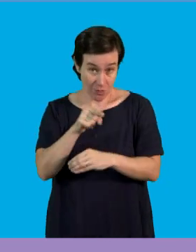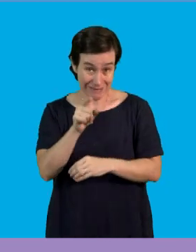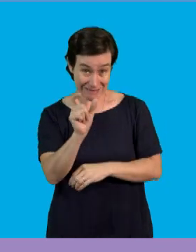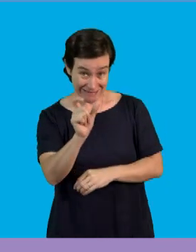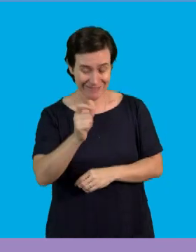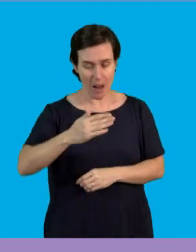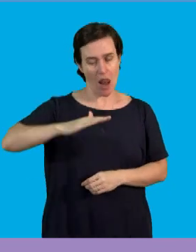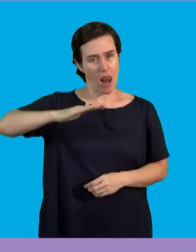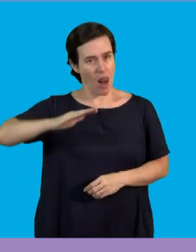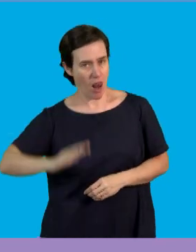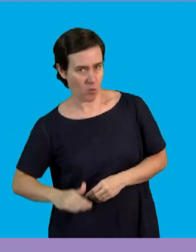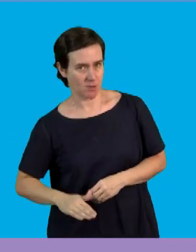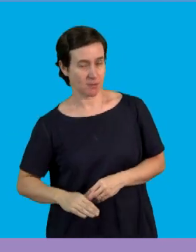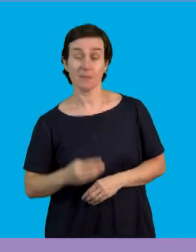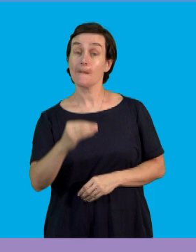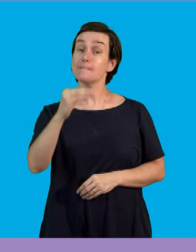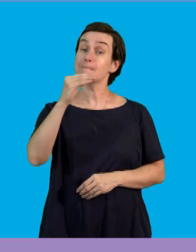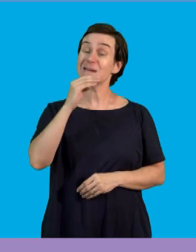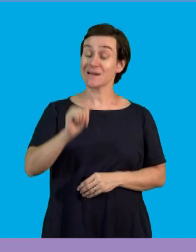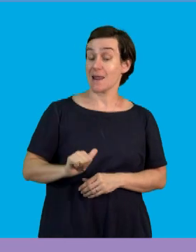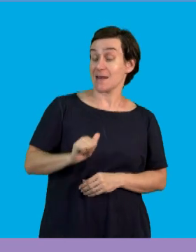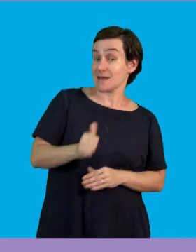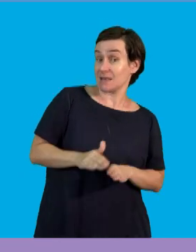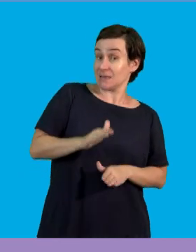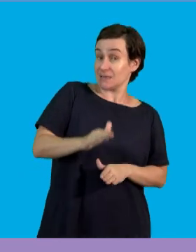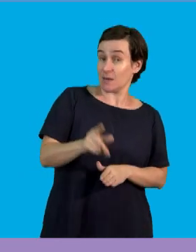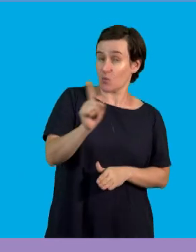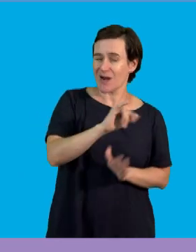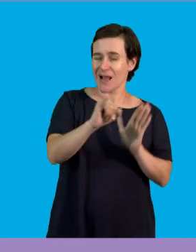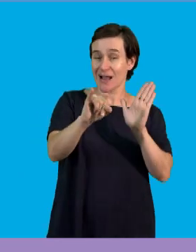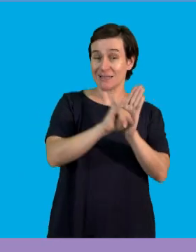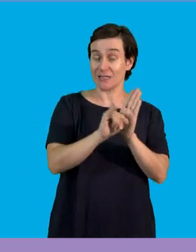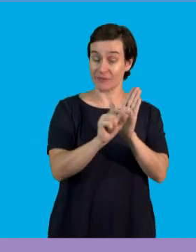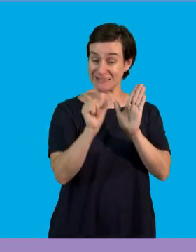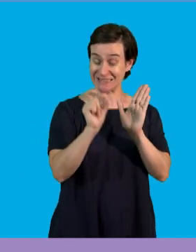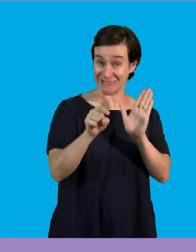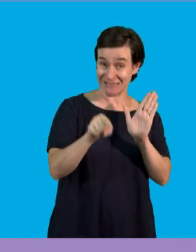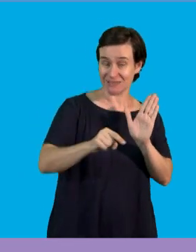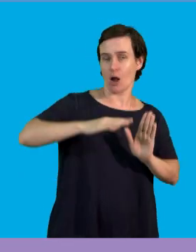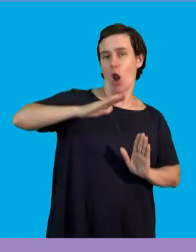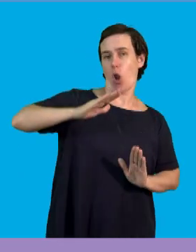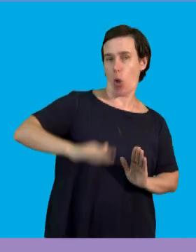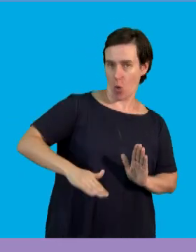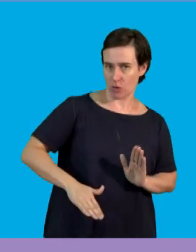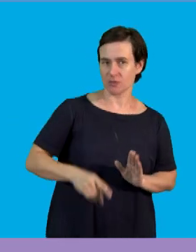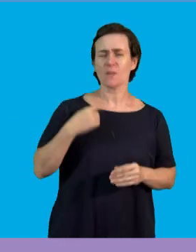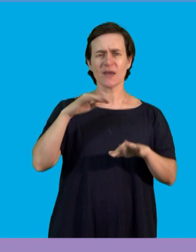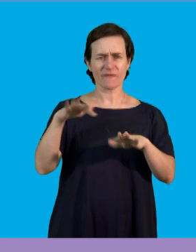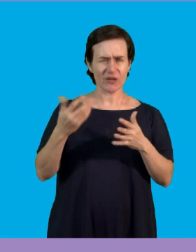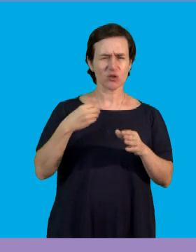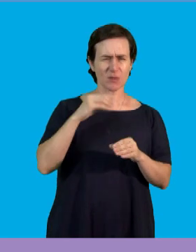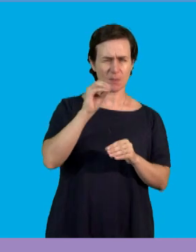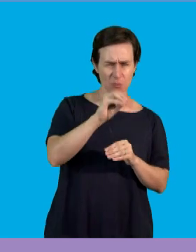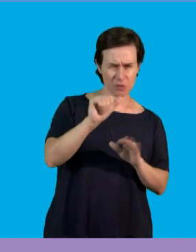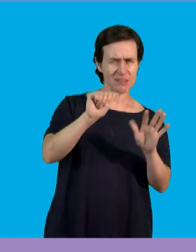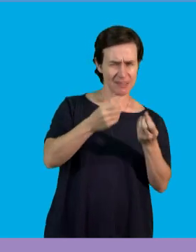the lowest common multiple. So step 3 would be to identify the lowest. I've already listed my common ones